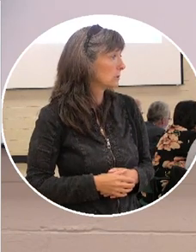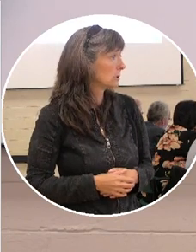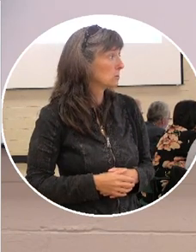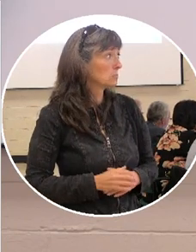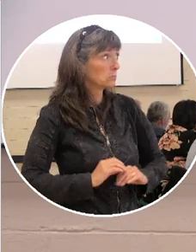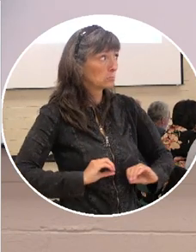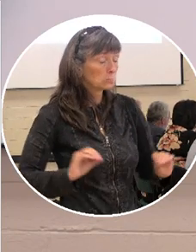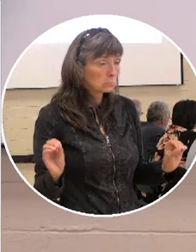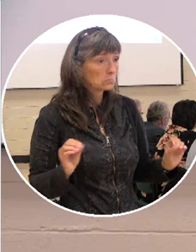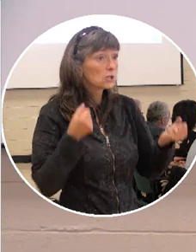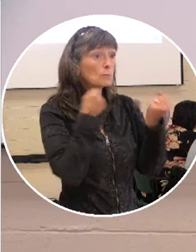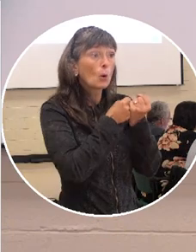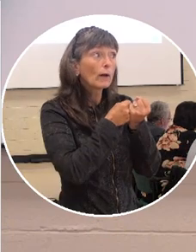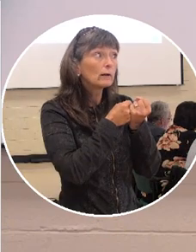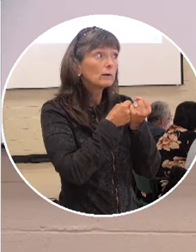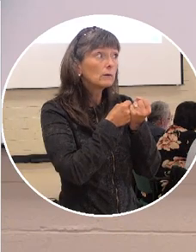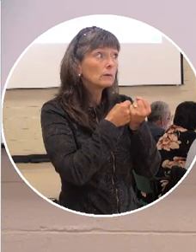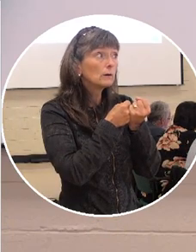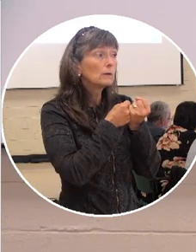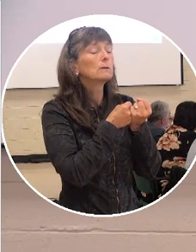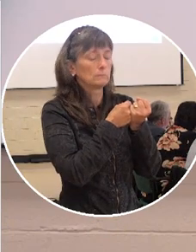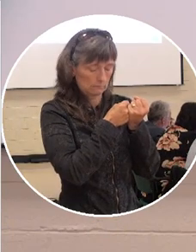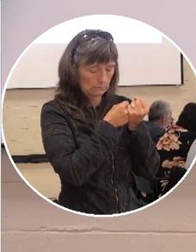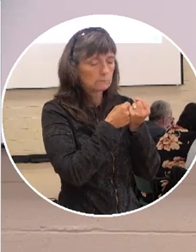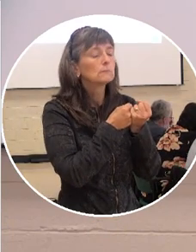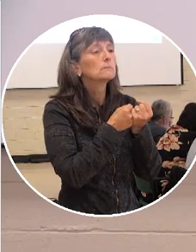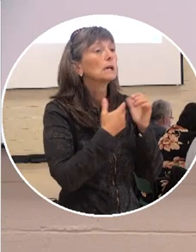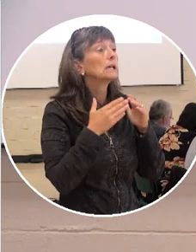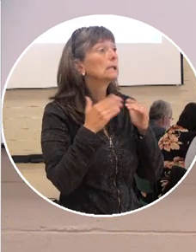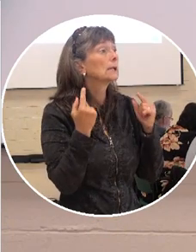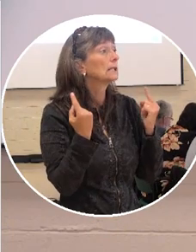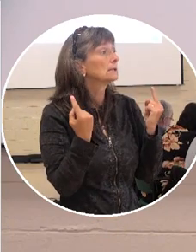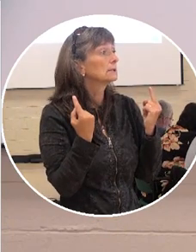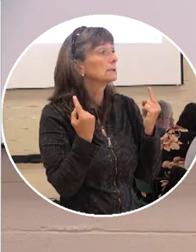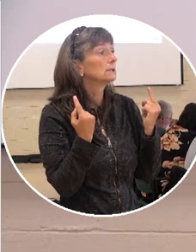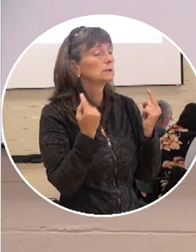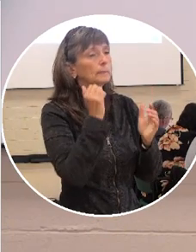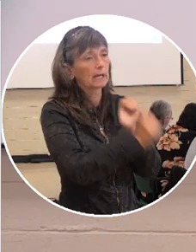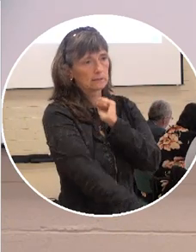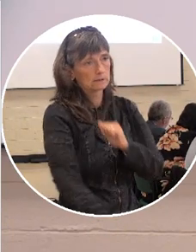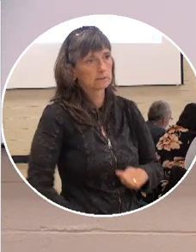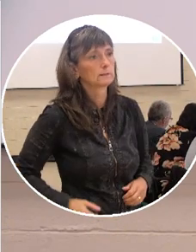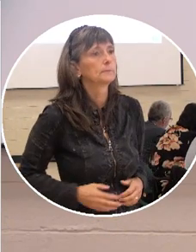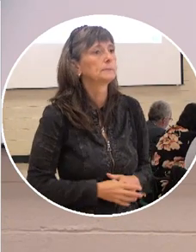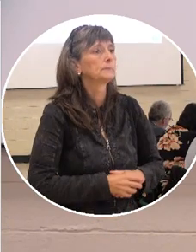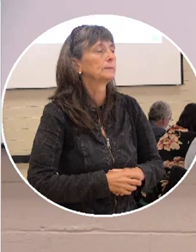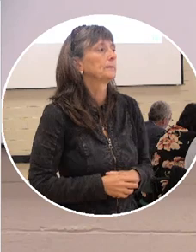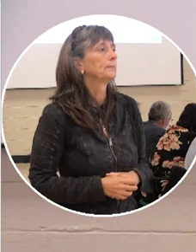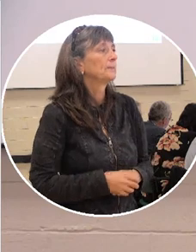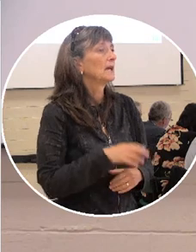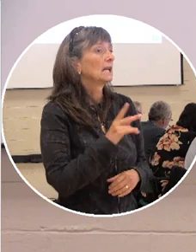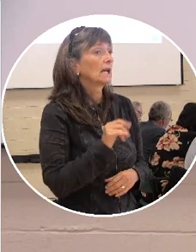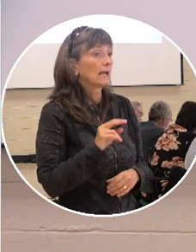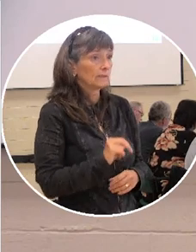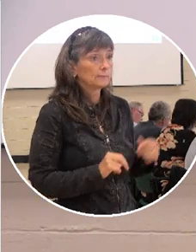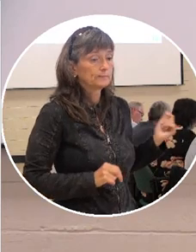Hearing none, all in favor of the motion? Aye. Those against? Motion carries. Kevin. Thank